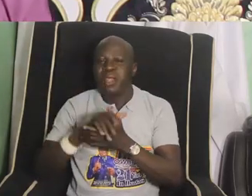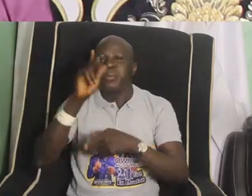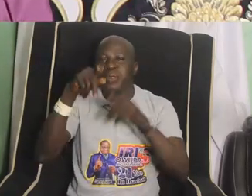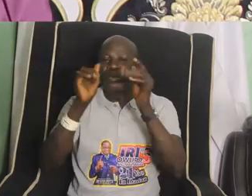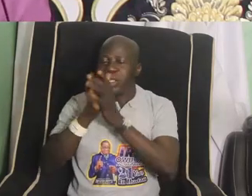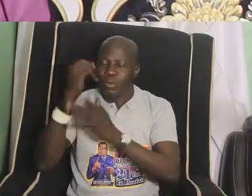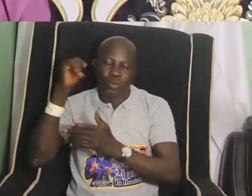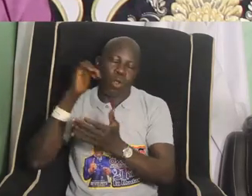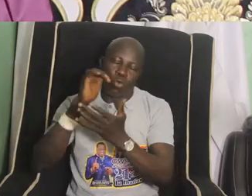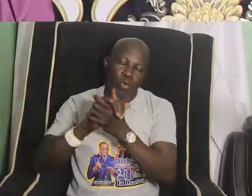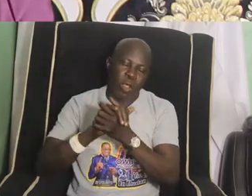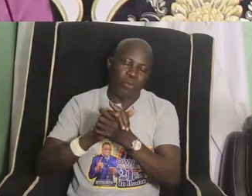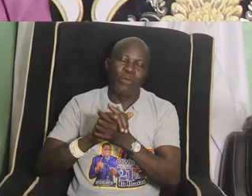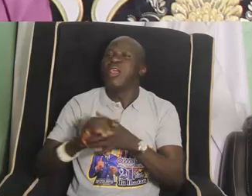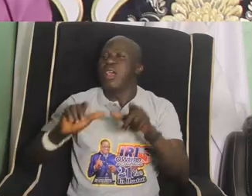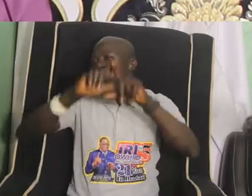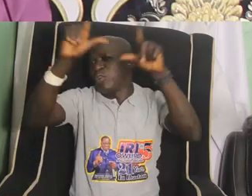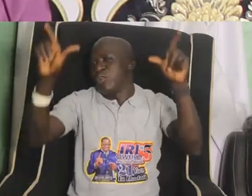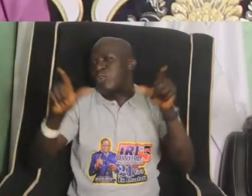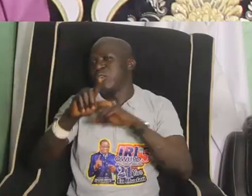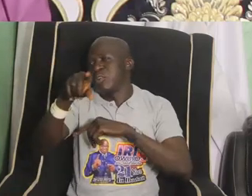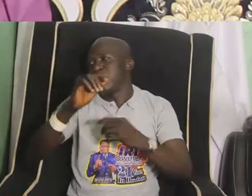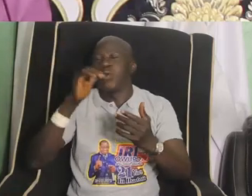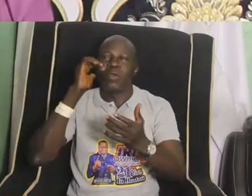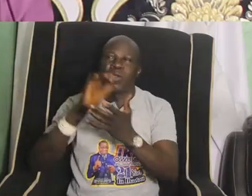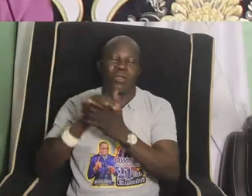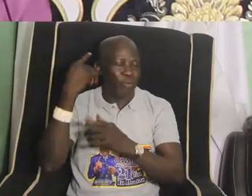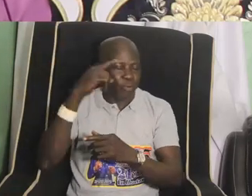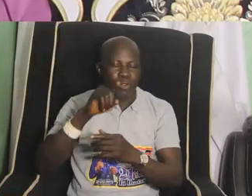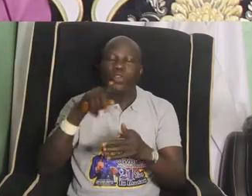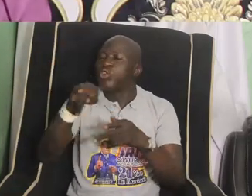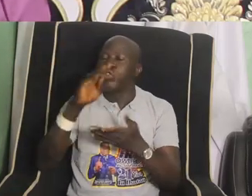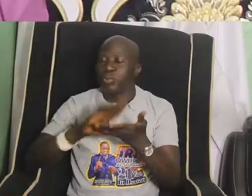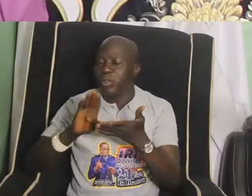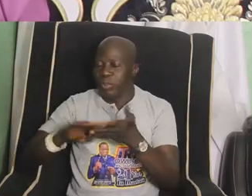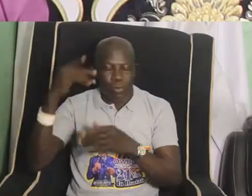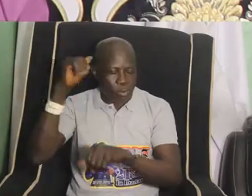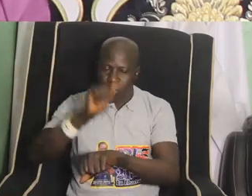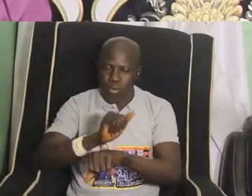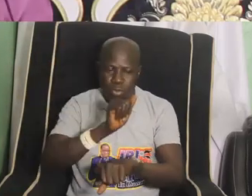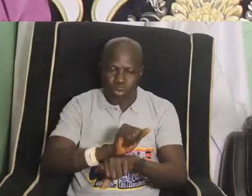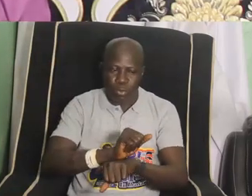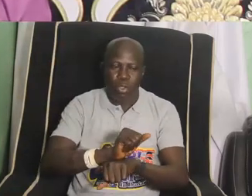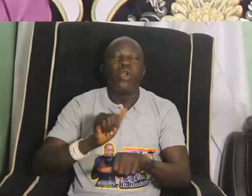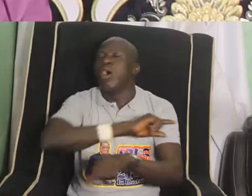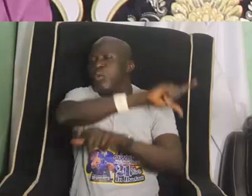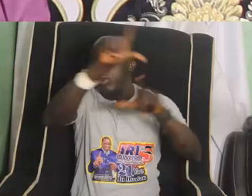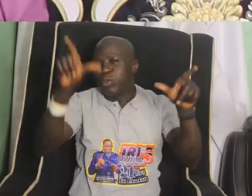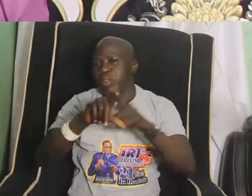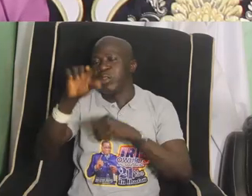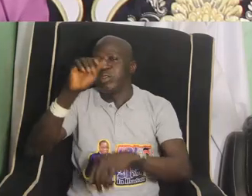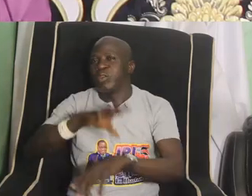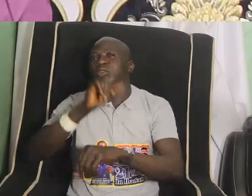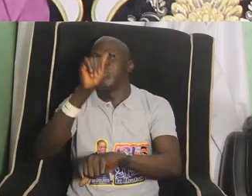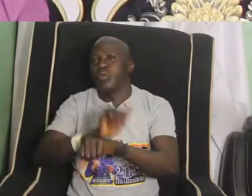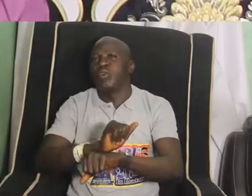for you. You trust in God for wife. We locate your wife for you. You pleading for job. We locate